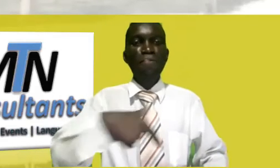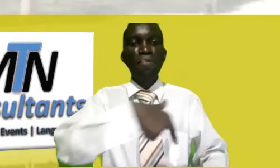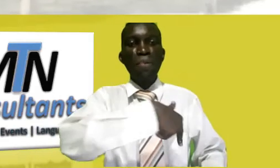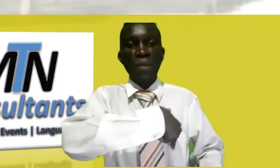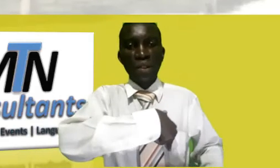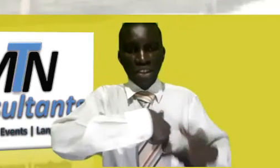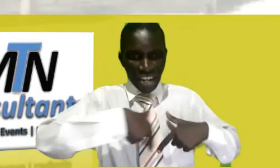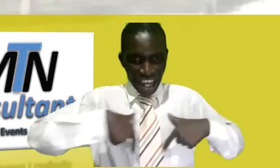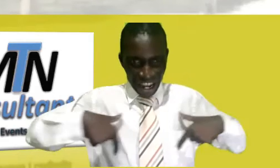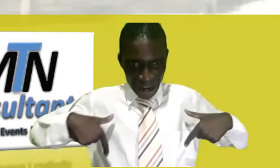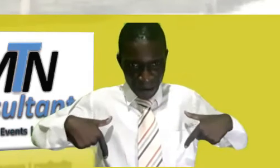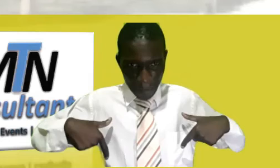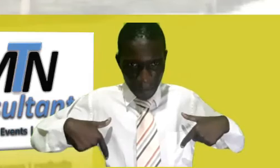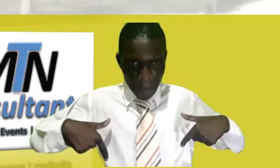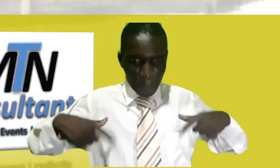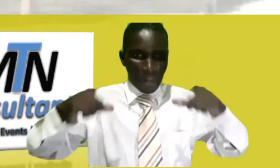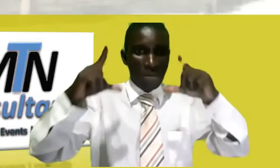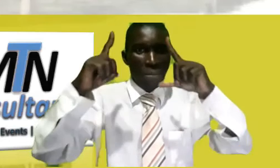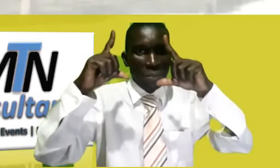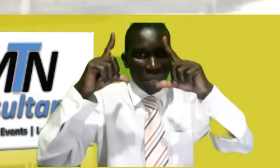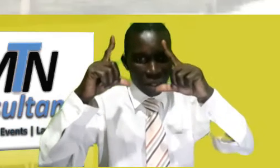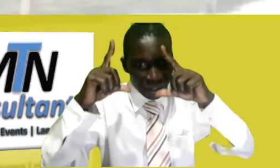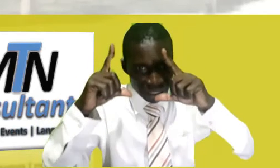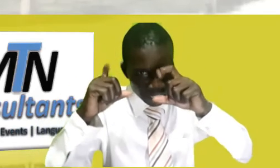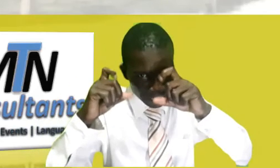My name,